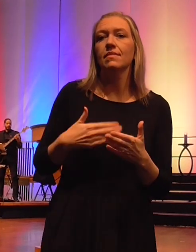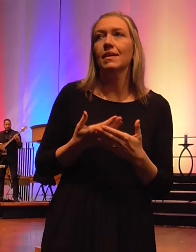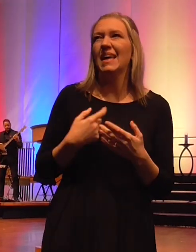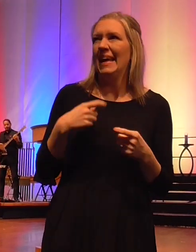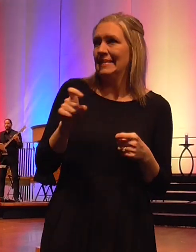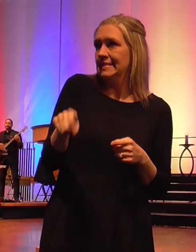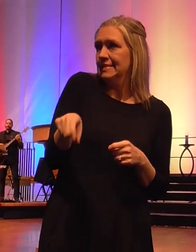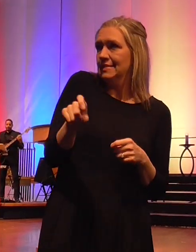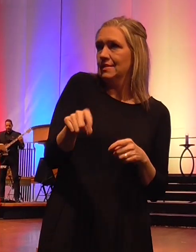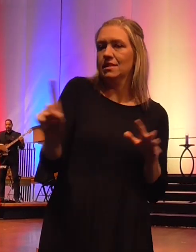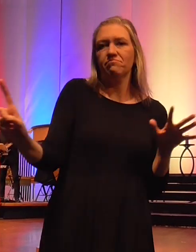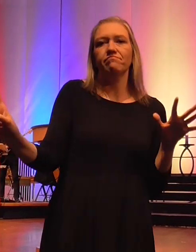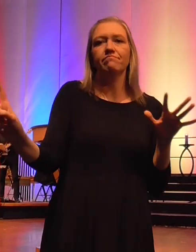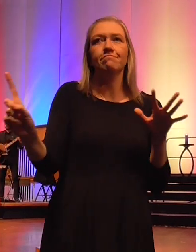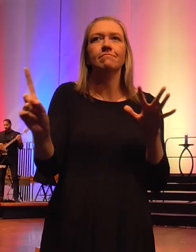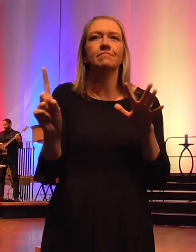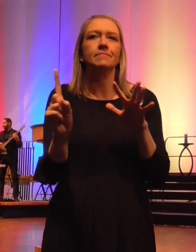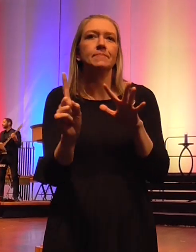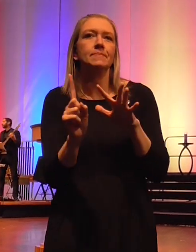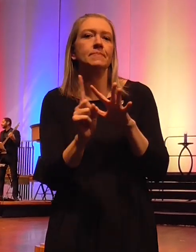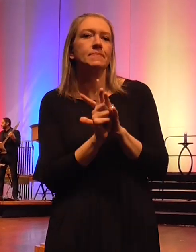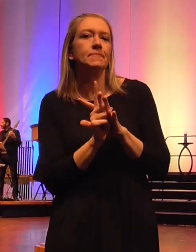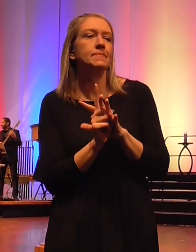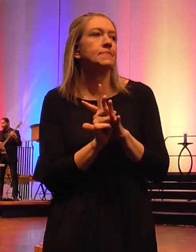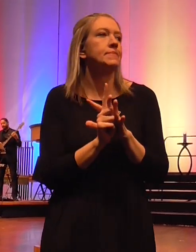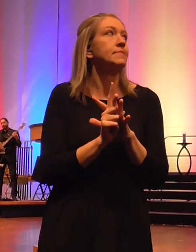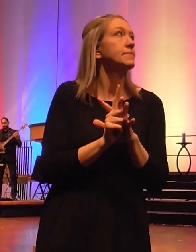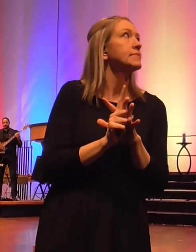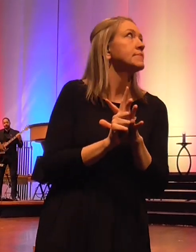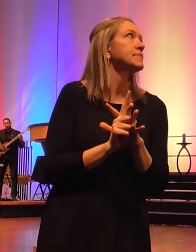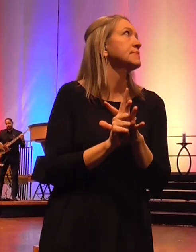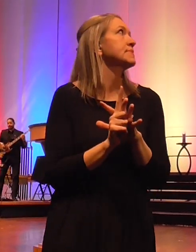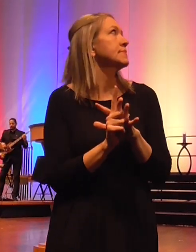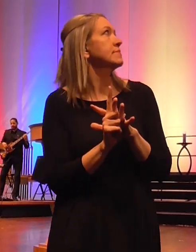All that I need comes to me.